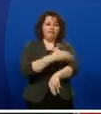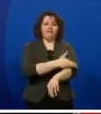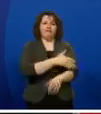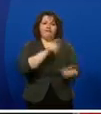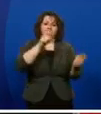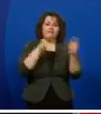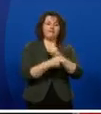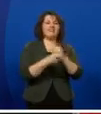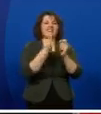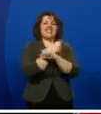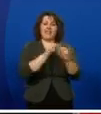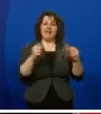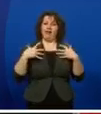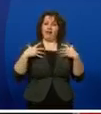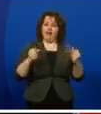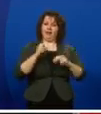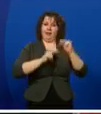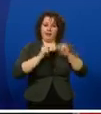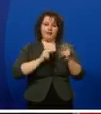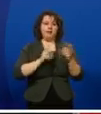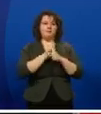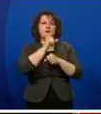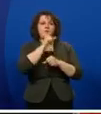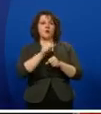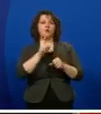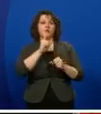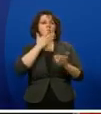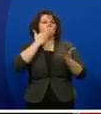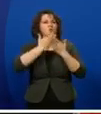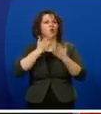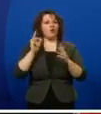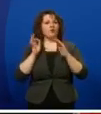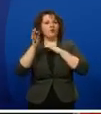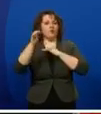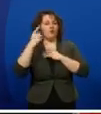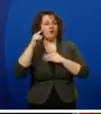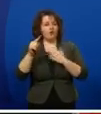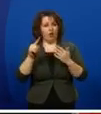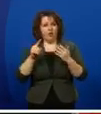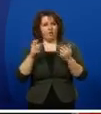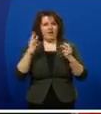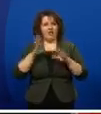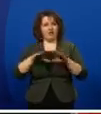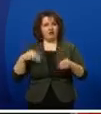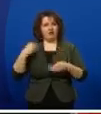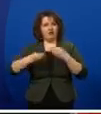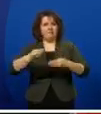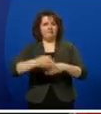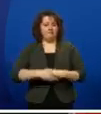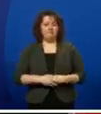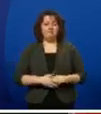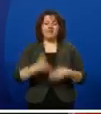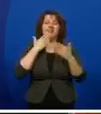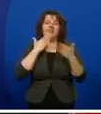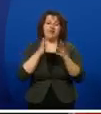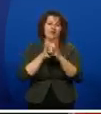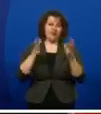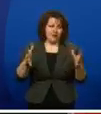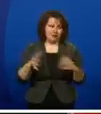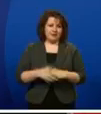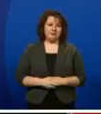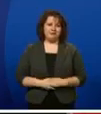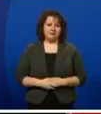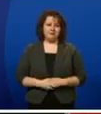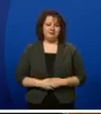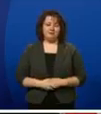and healthy facility to ensure a bright future for generations of children to come. Thank you so much.